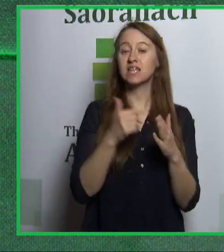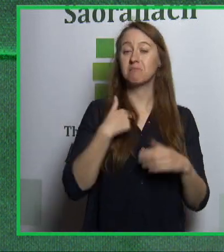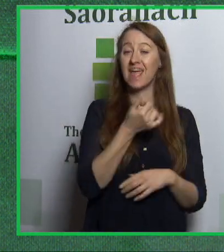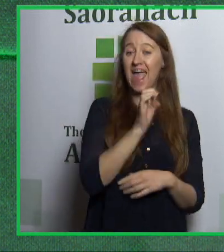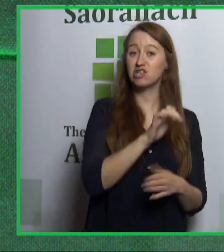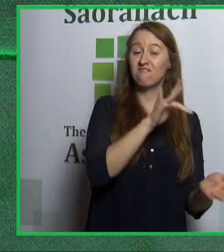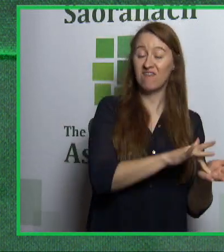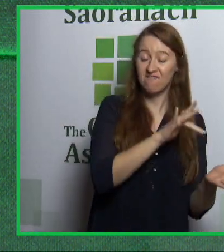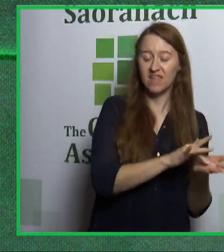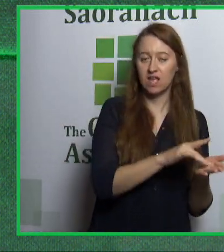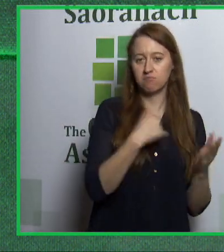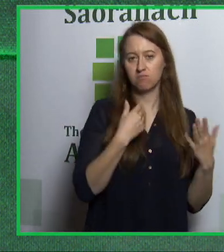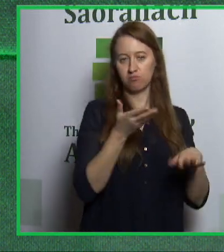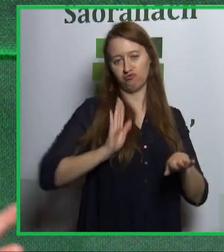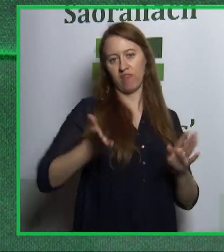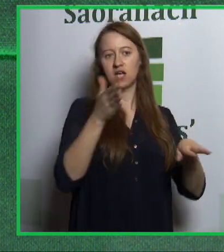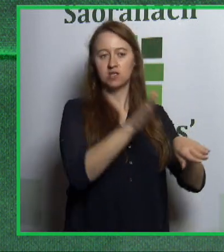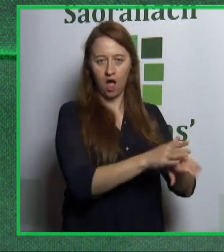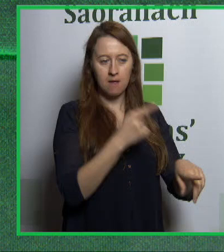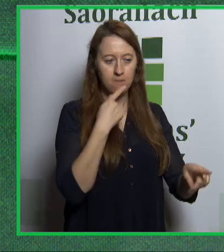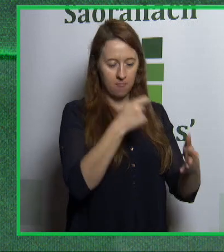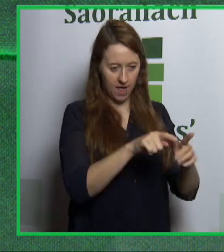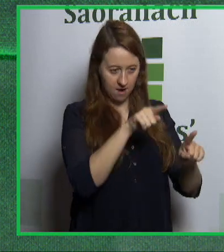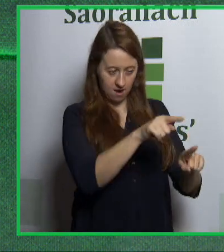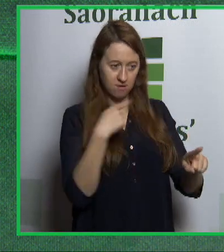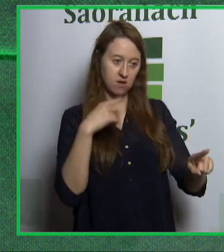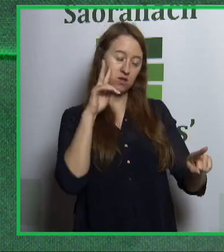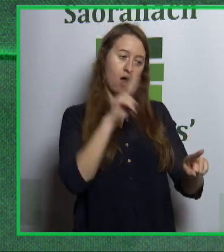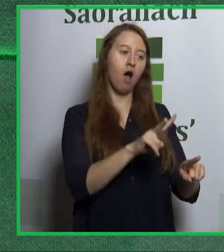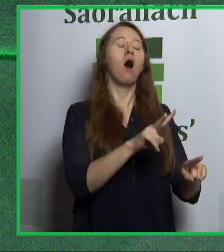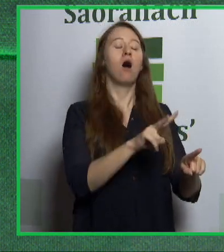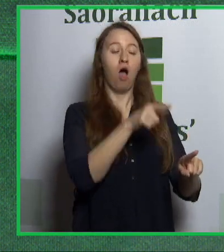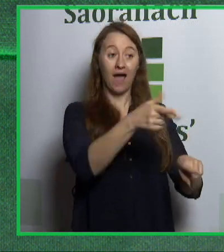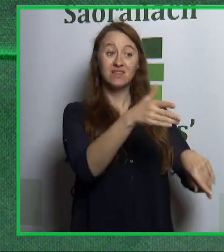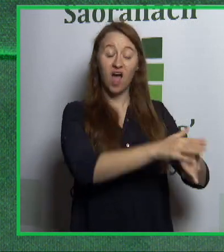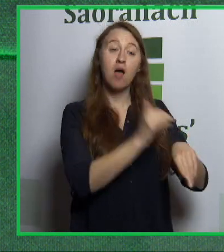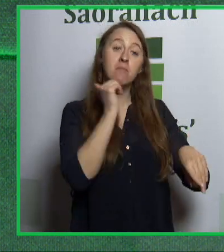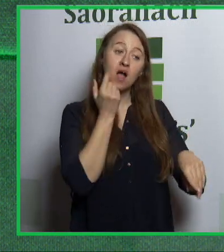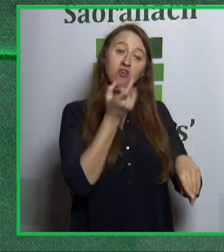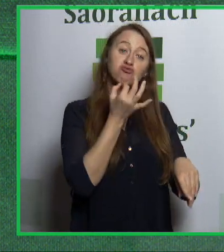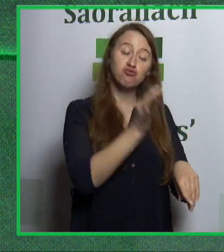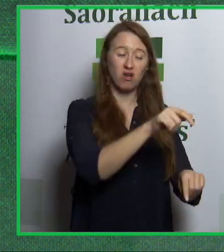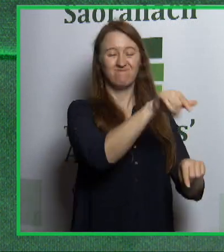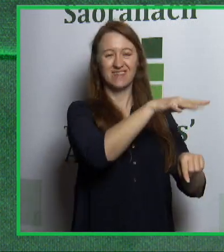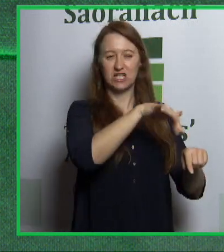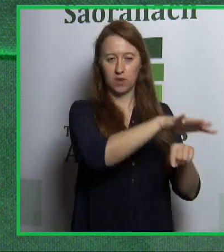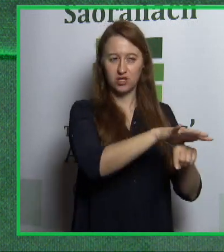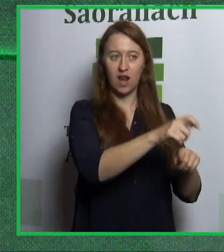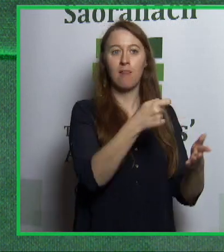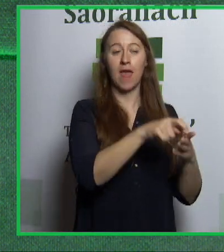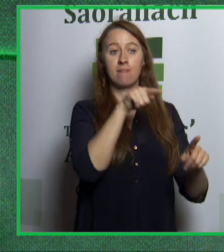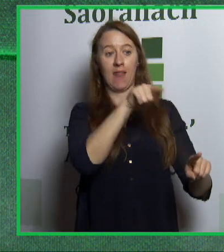my brother has passed away following a set of circumstances created by drugs. So I was probably as anti-drug as you